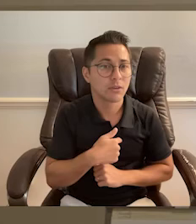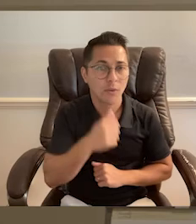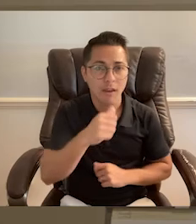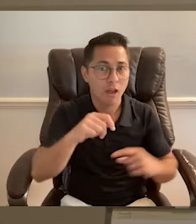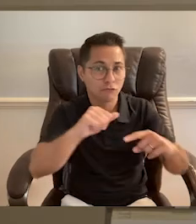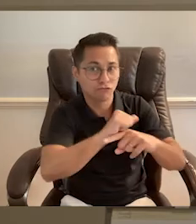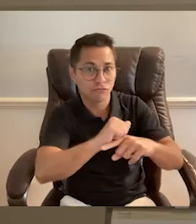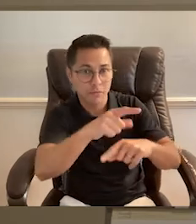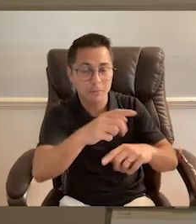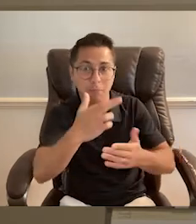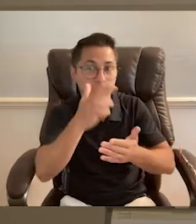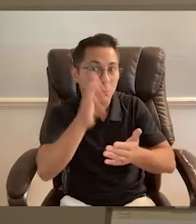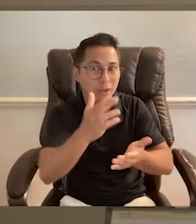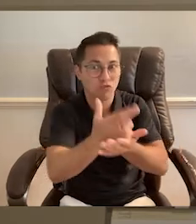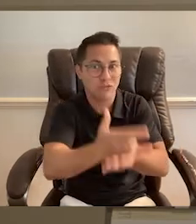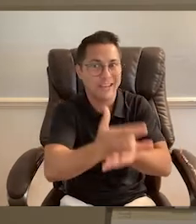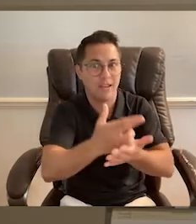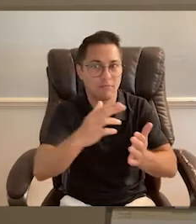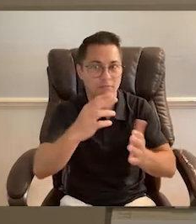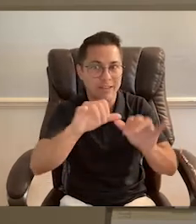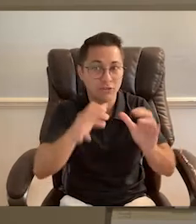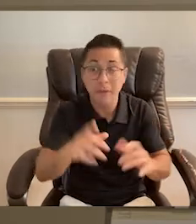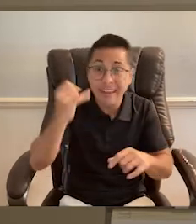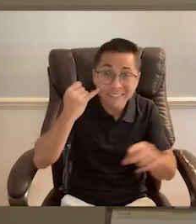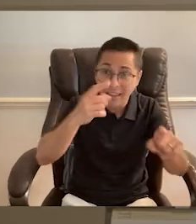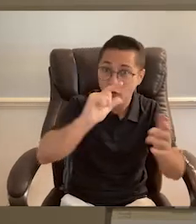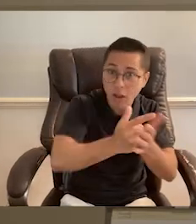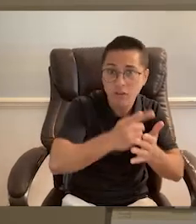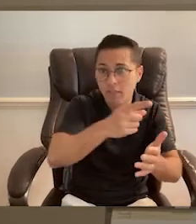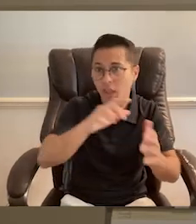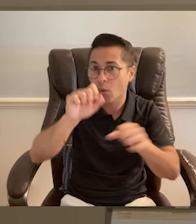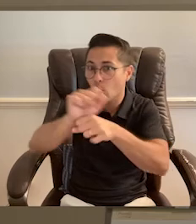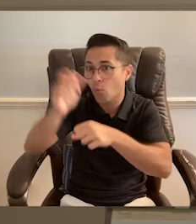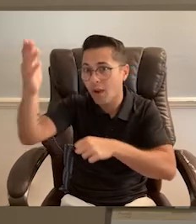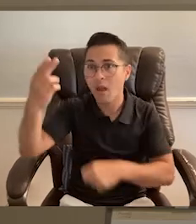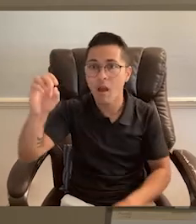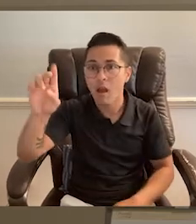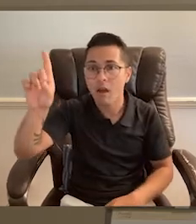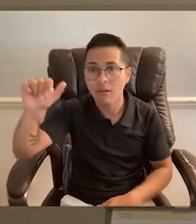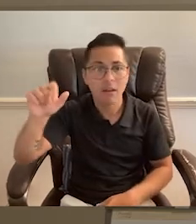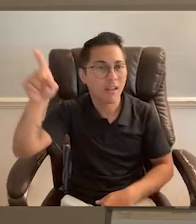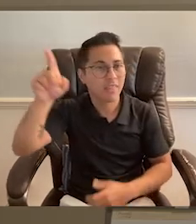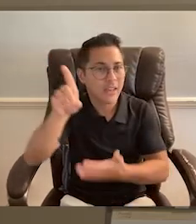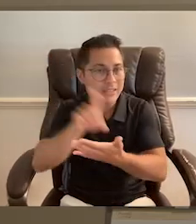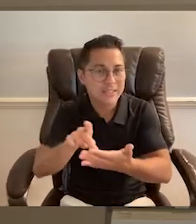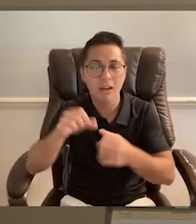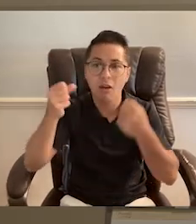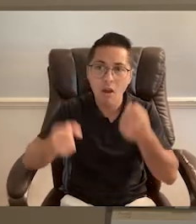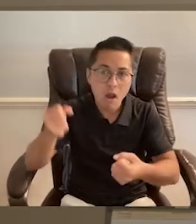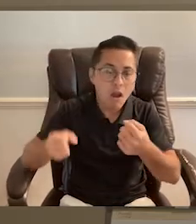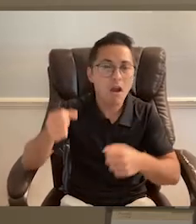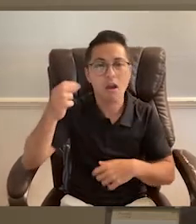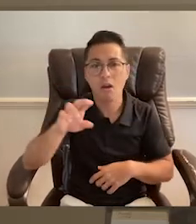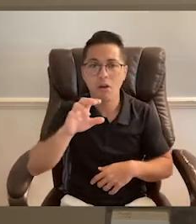this mechanism, you can kind of see an animation of it, which brought the seat closer to the level of